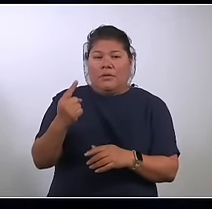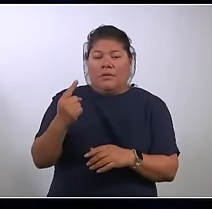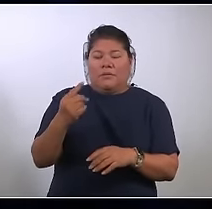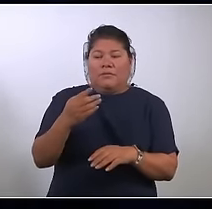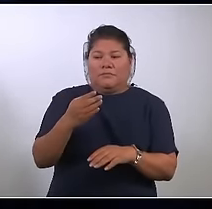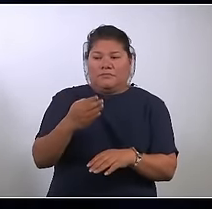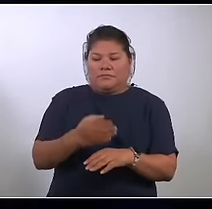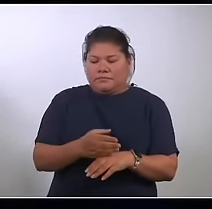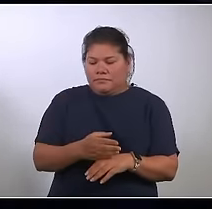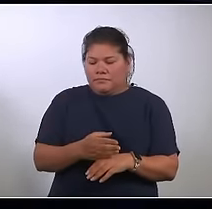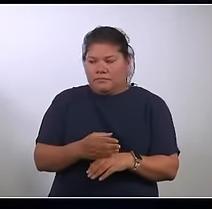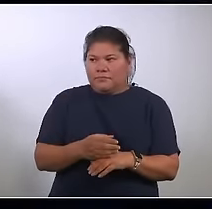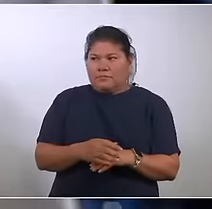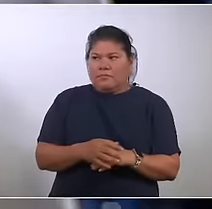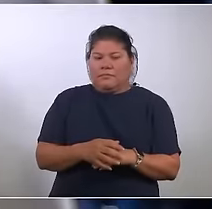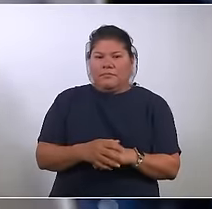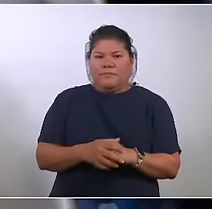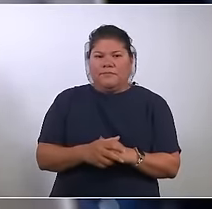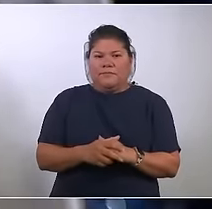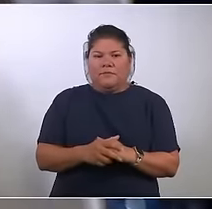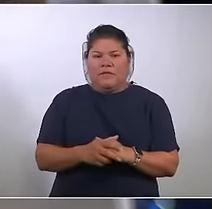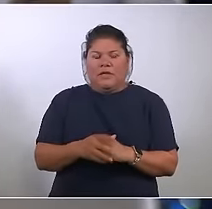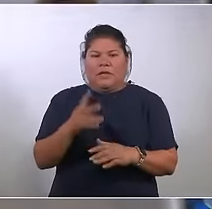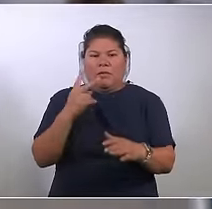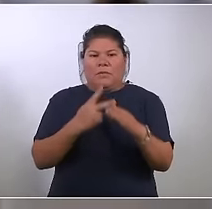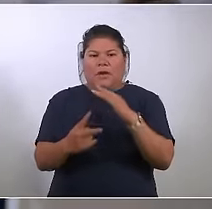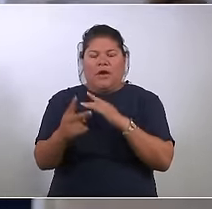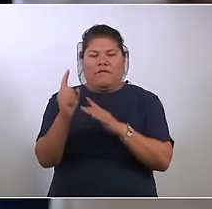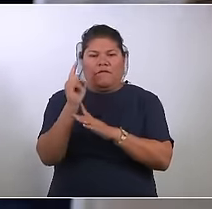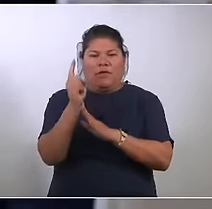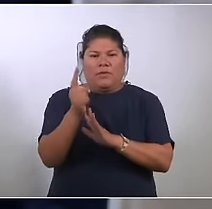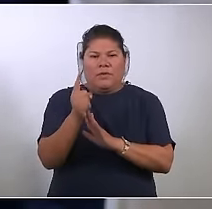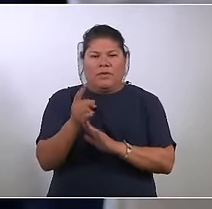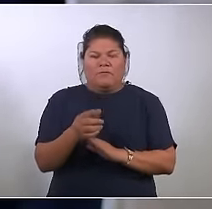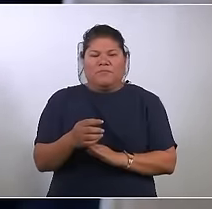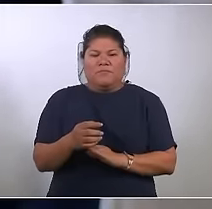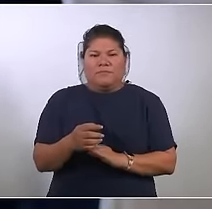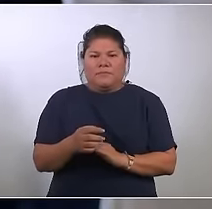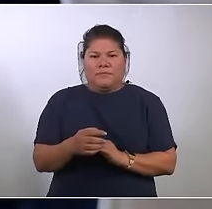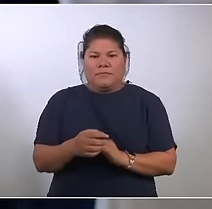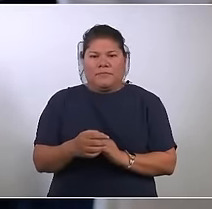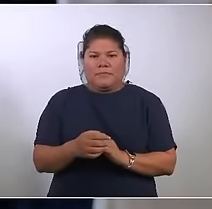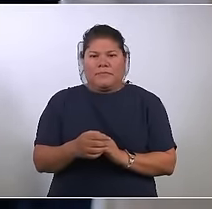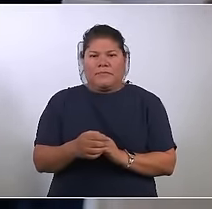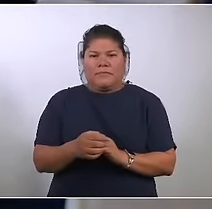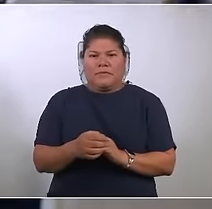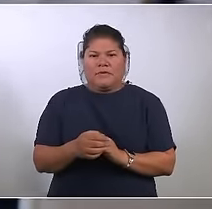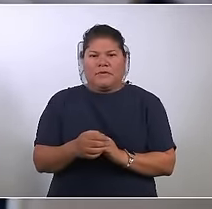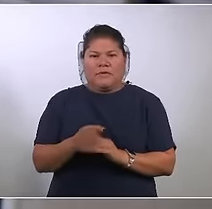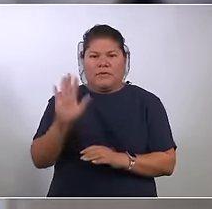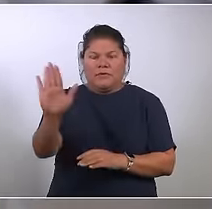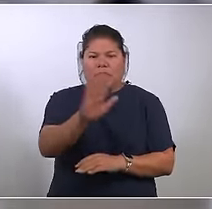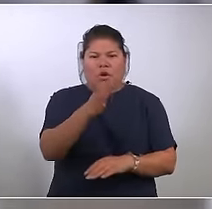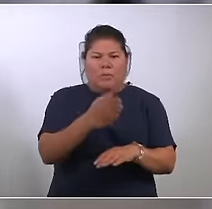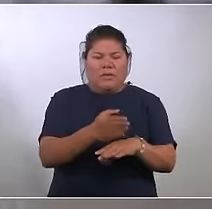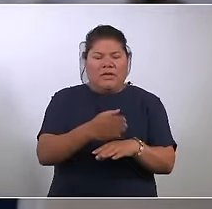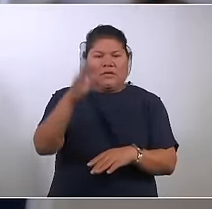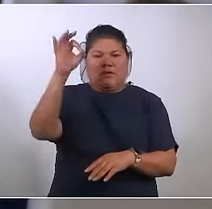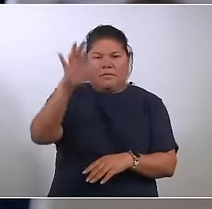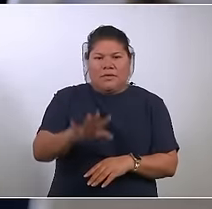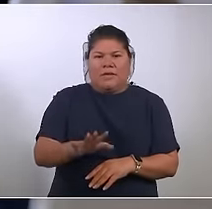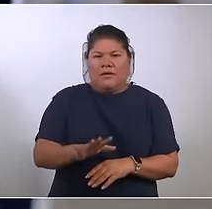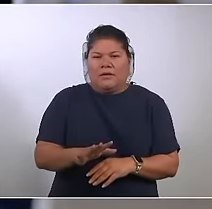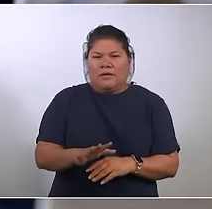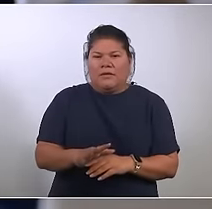pudiera venir. Let me just be a prophet for a moment. Déjeme ser profeta por un momento. You're the bishop, you're the pastor. Usted